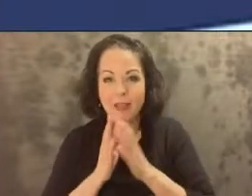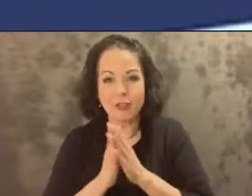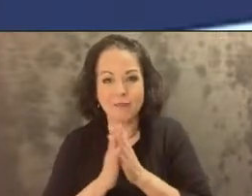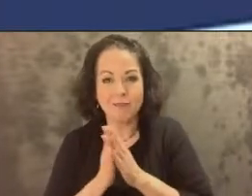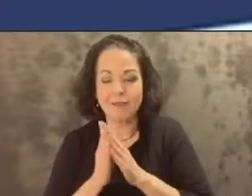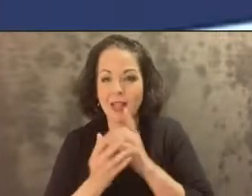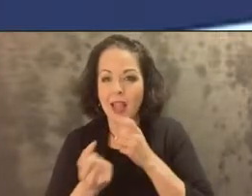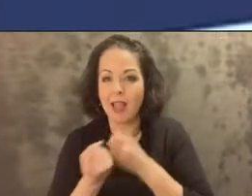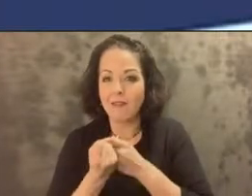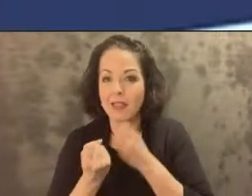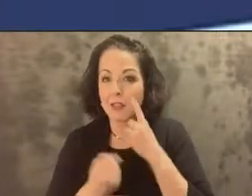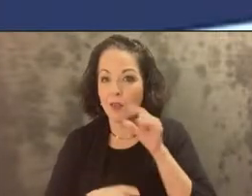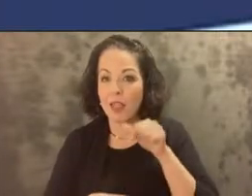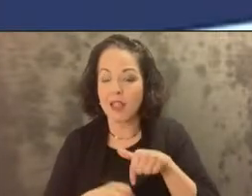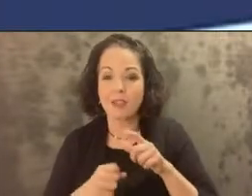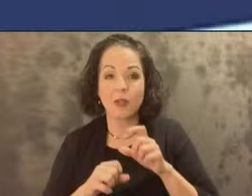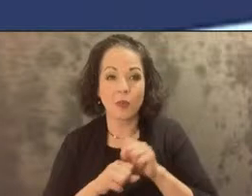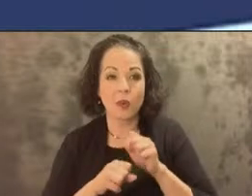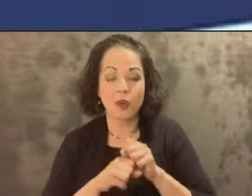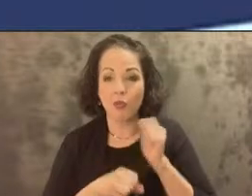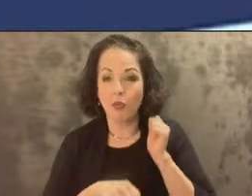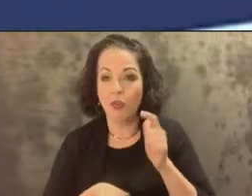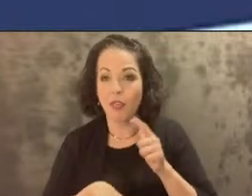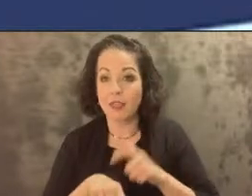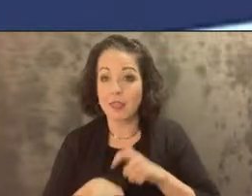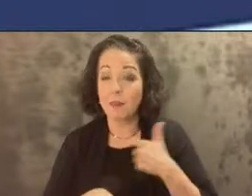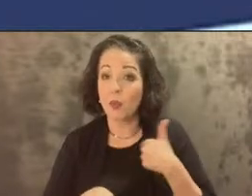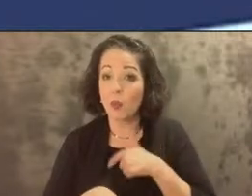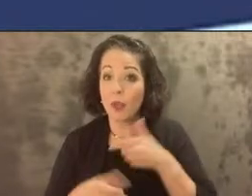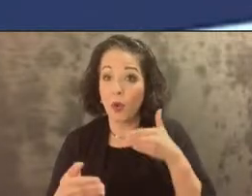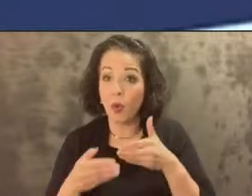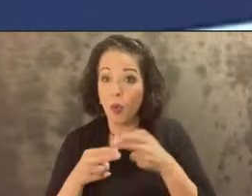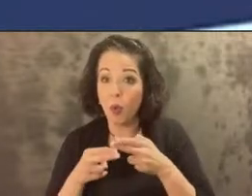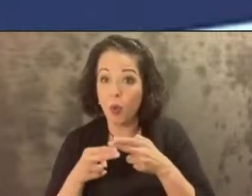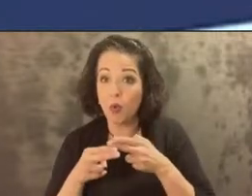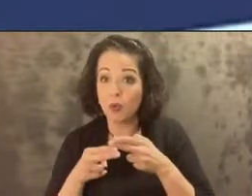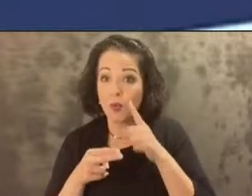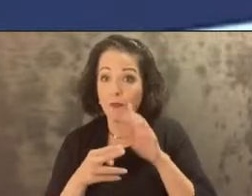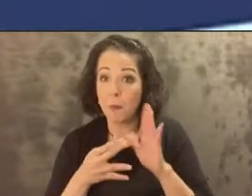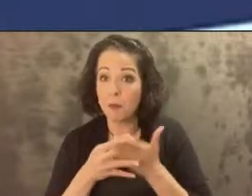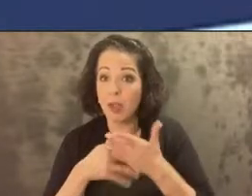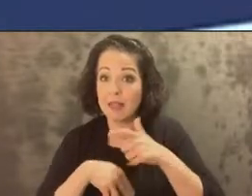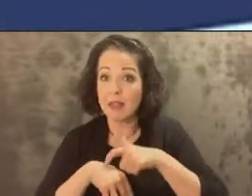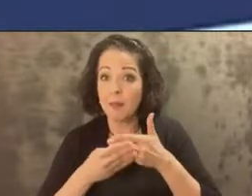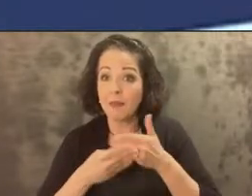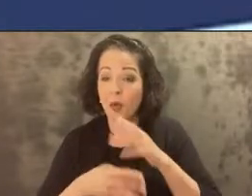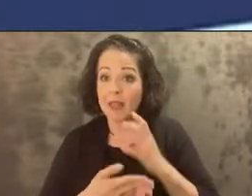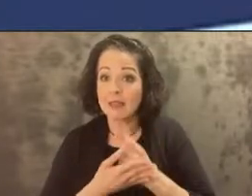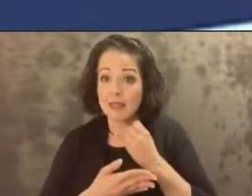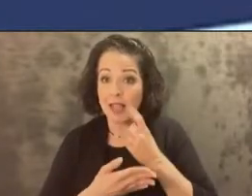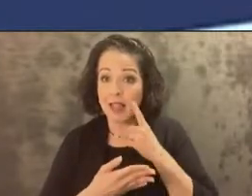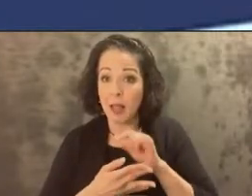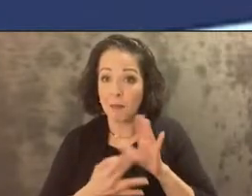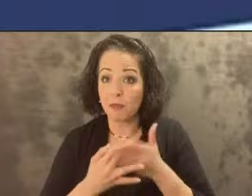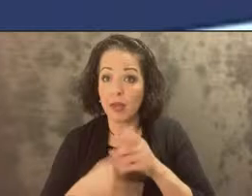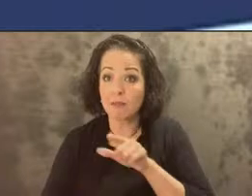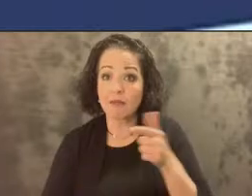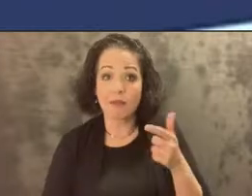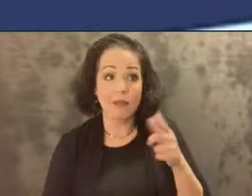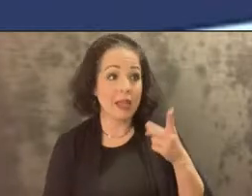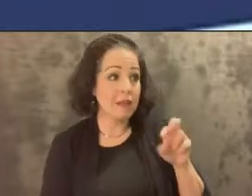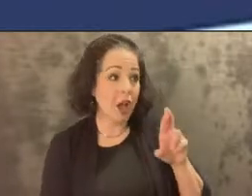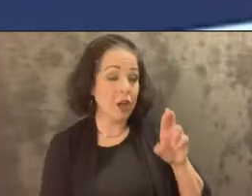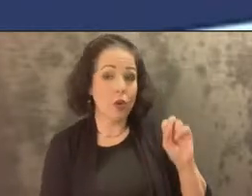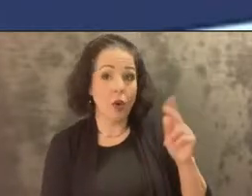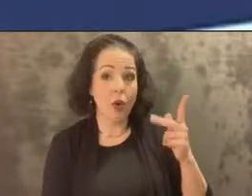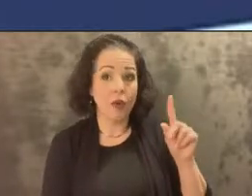advocacy to this work all the time. We are coming up on a break. Before we do take it, I'm going to turn to Dr. Okafor, because I think